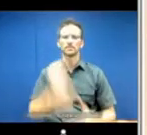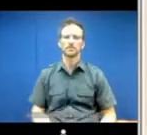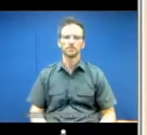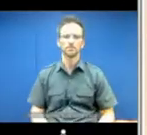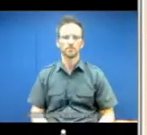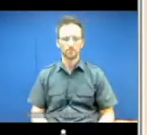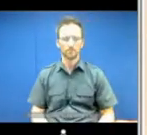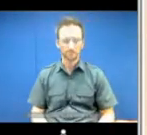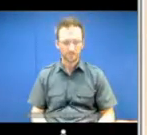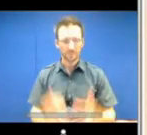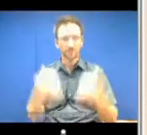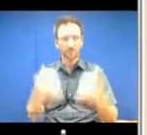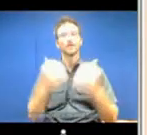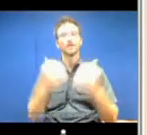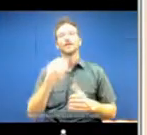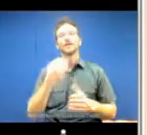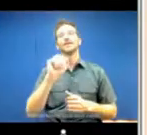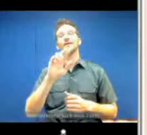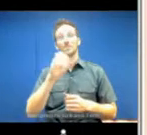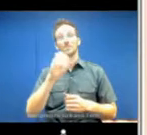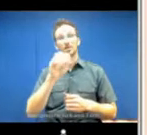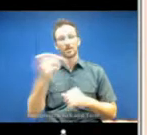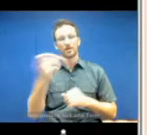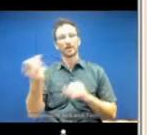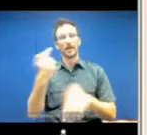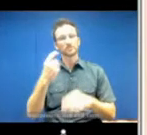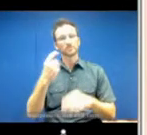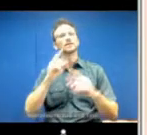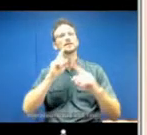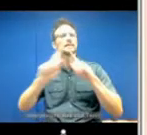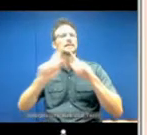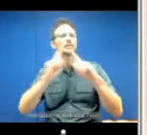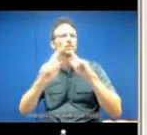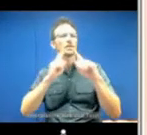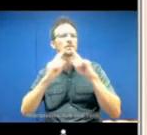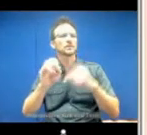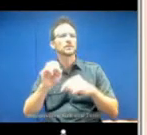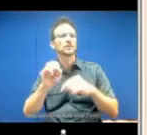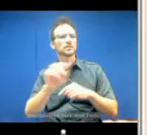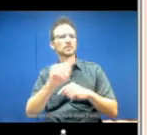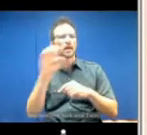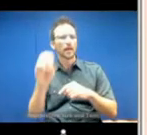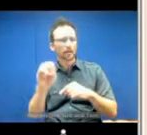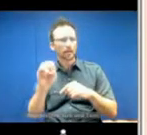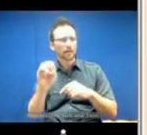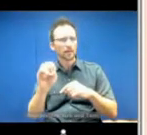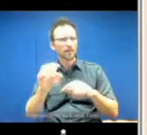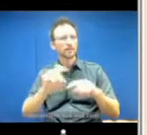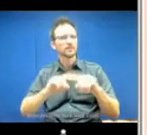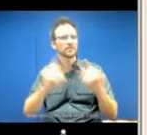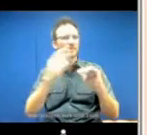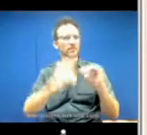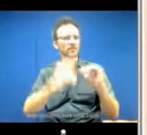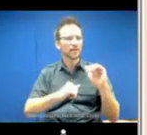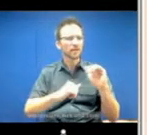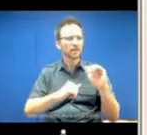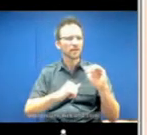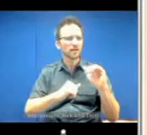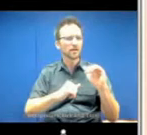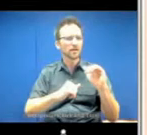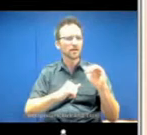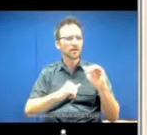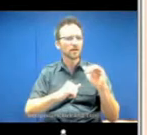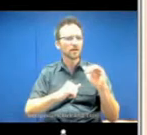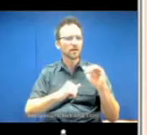Margaret has asked, is there a difference in discourse style as compared to cross-examination, and where is a good place to observe and study that